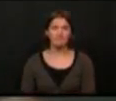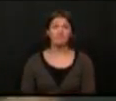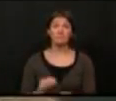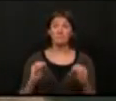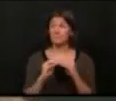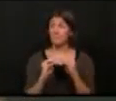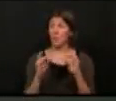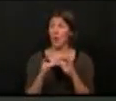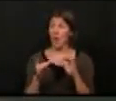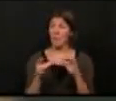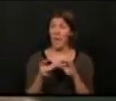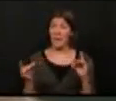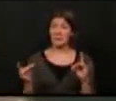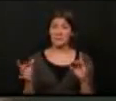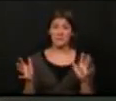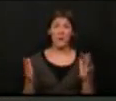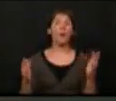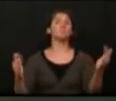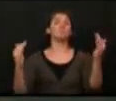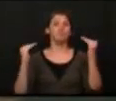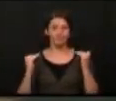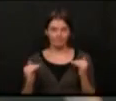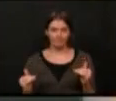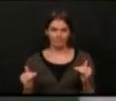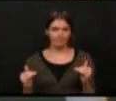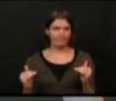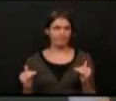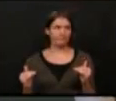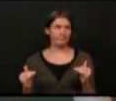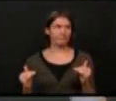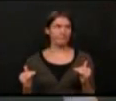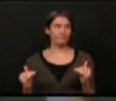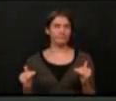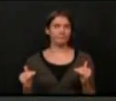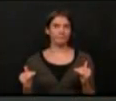Anybody else? The next item on the agenda is